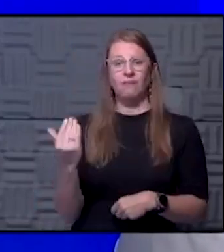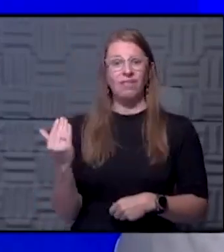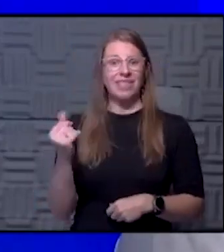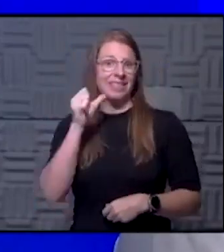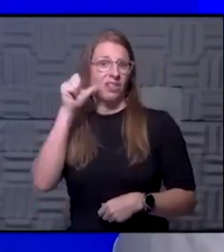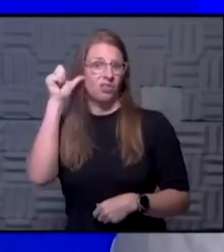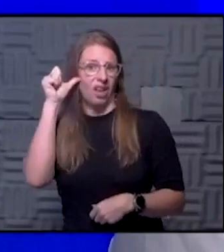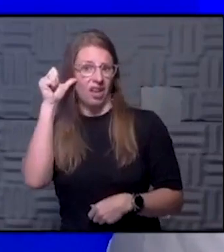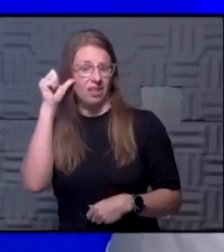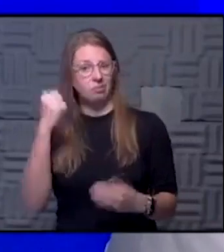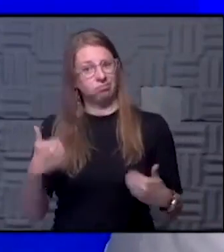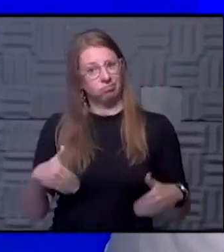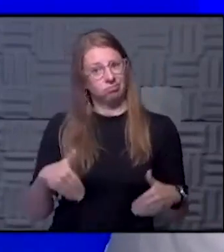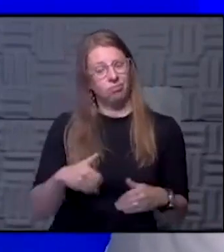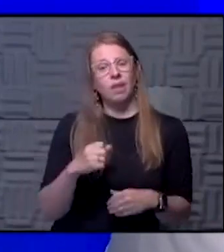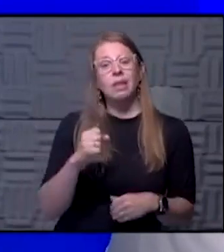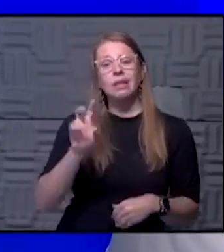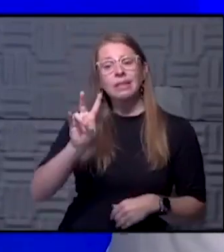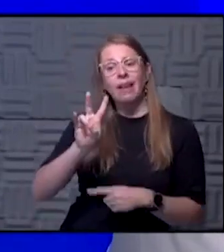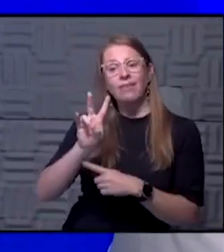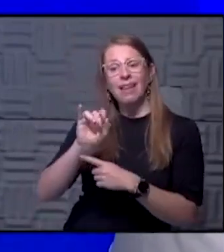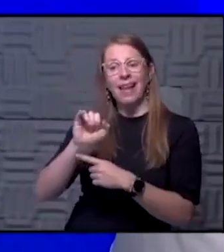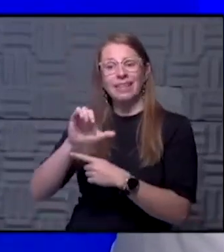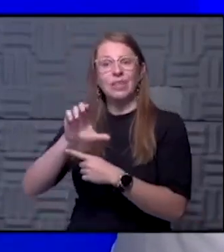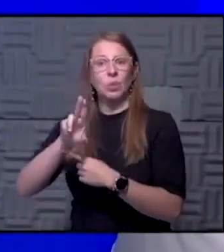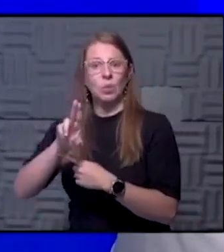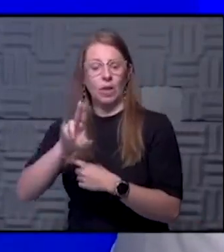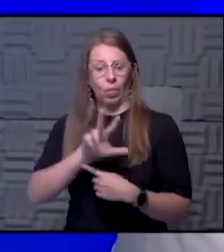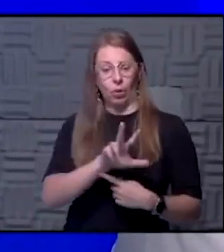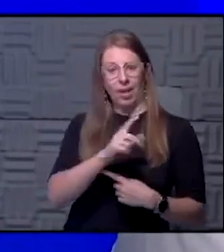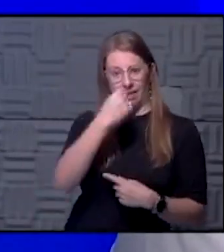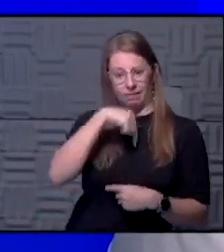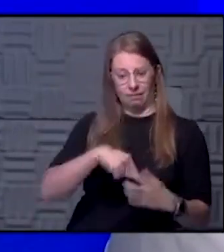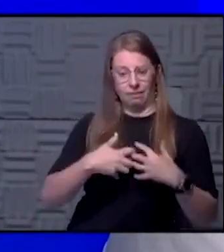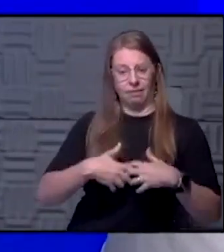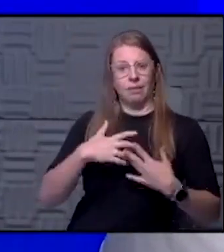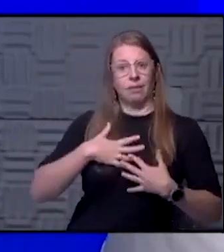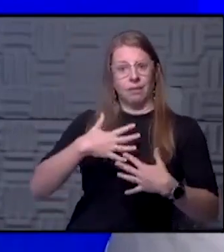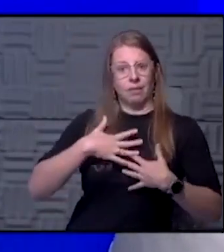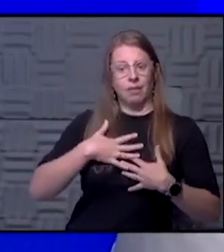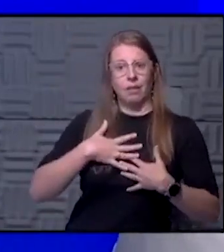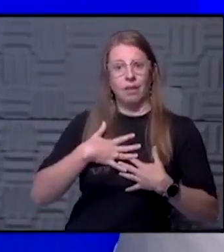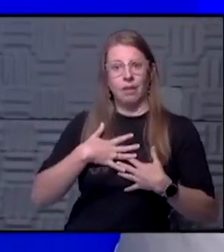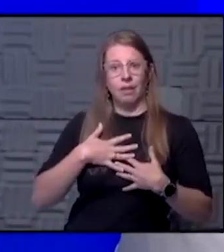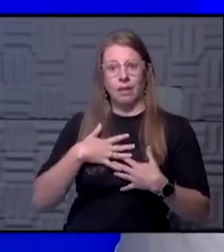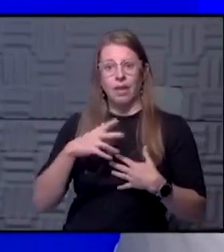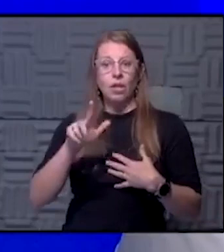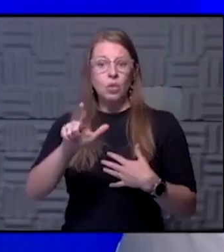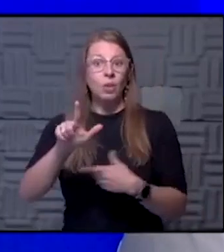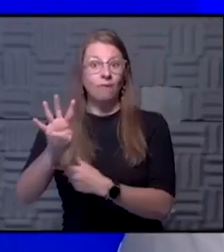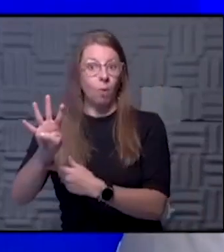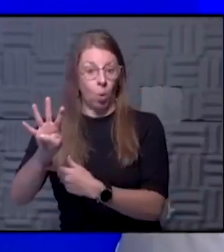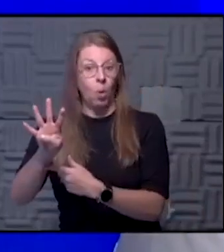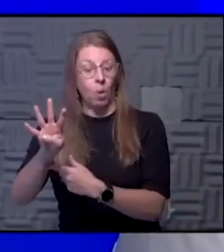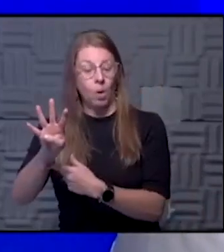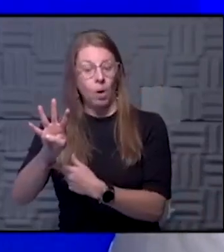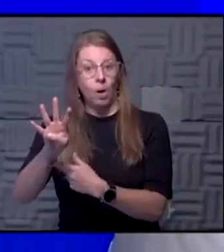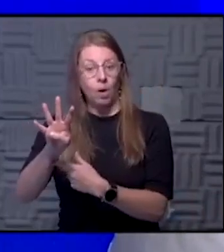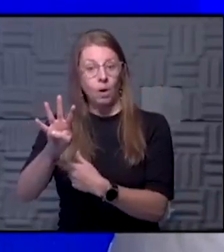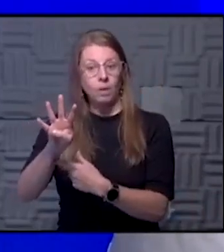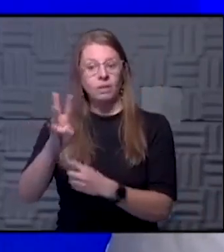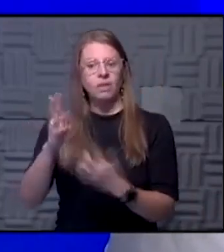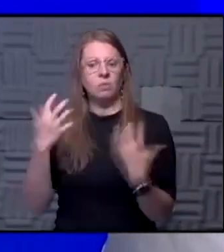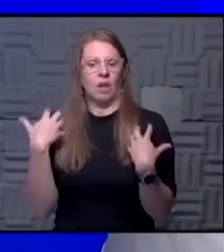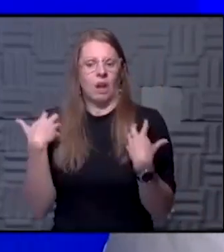15 yesterday. 7 are in the ICU and 3 are on the ventilator. We do have another 24 that are considered in